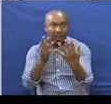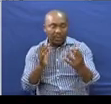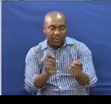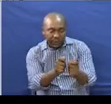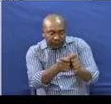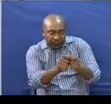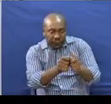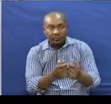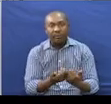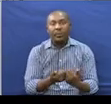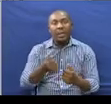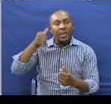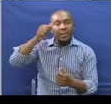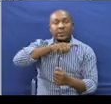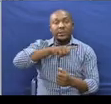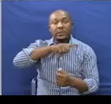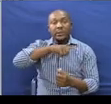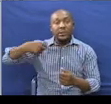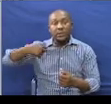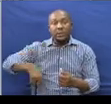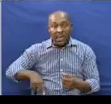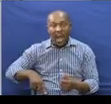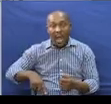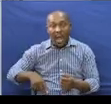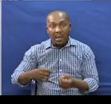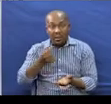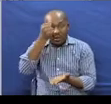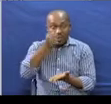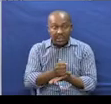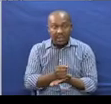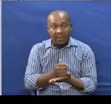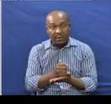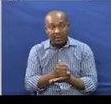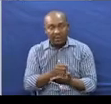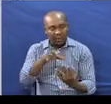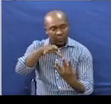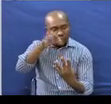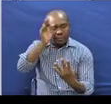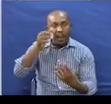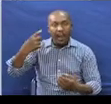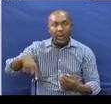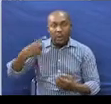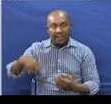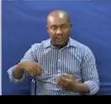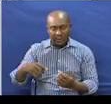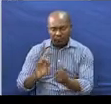China, they have decided to adopt one-child policy. All these contribute to the decline